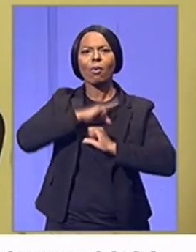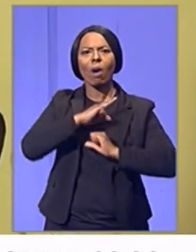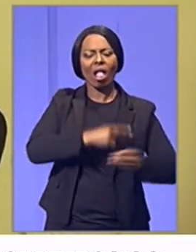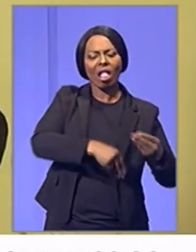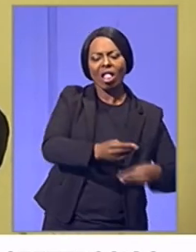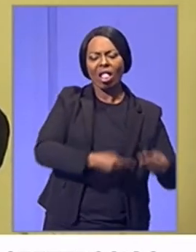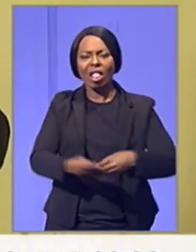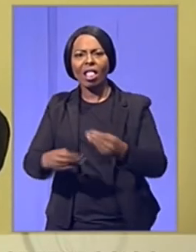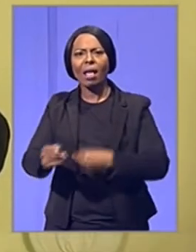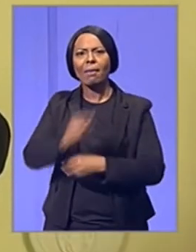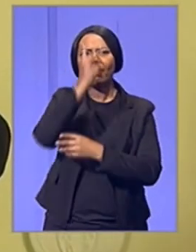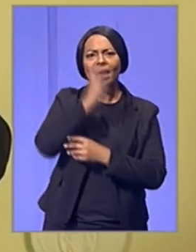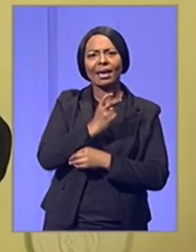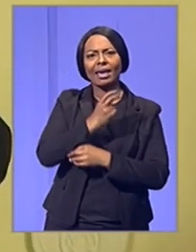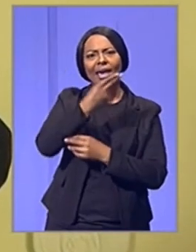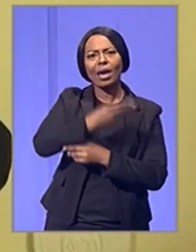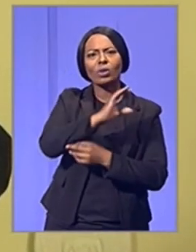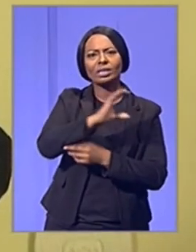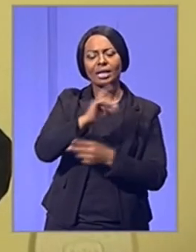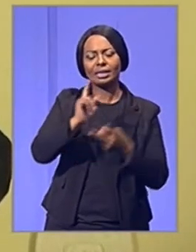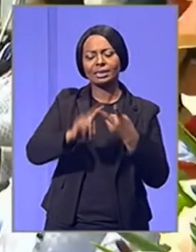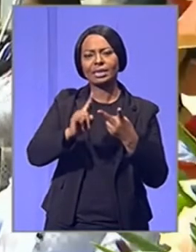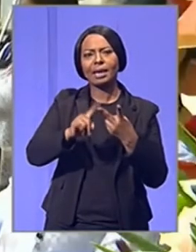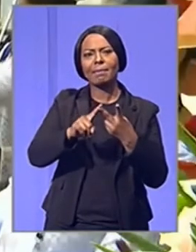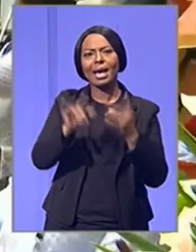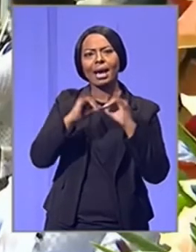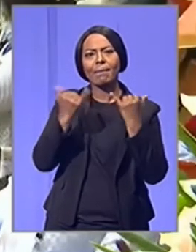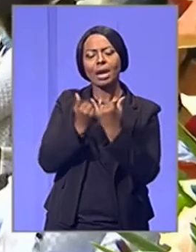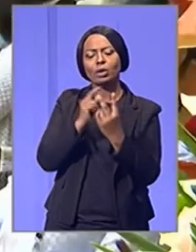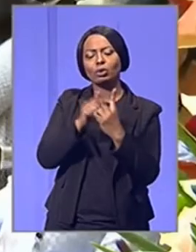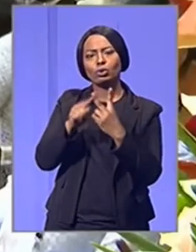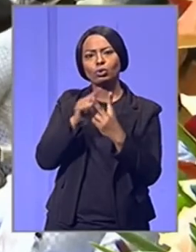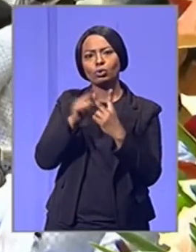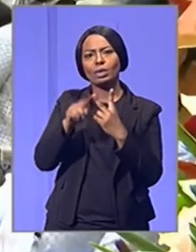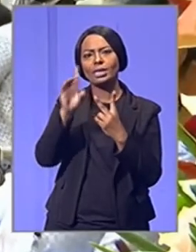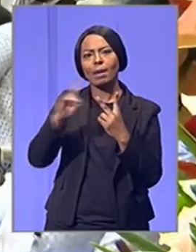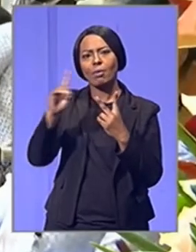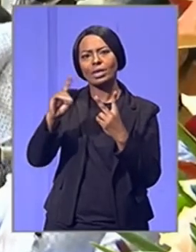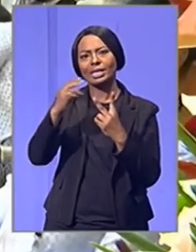ditlamo tsa Blackhead Consulting le Diamond Hill Joint malebana